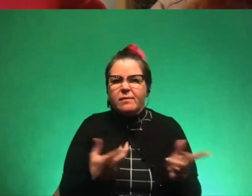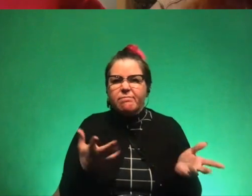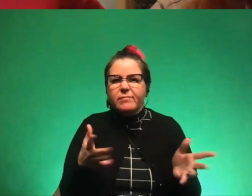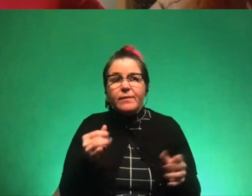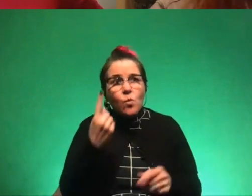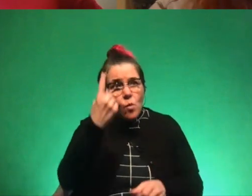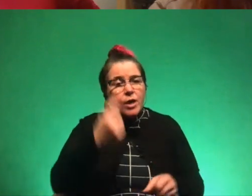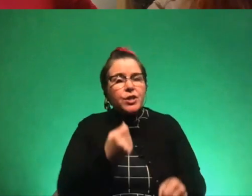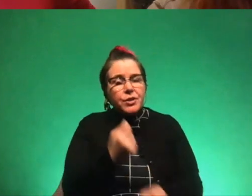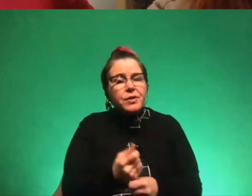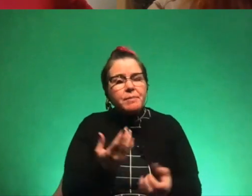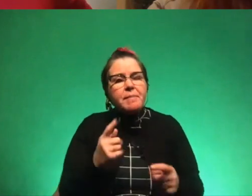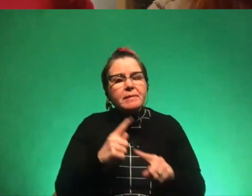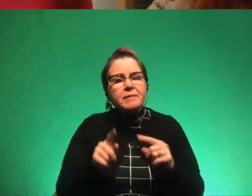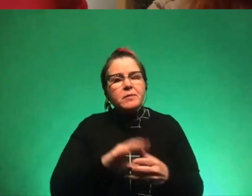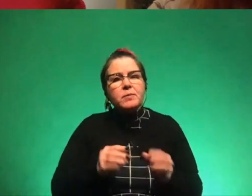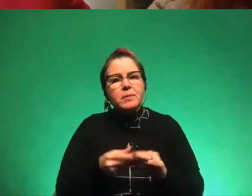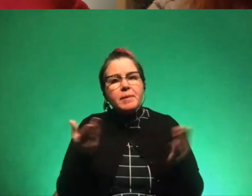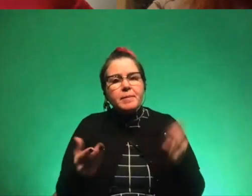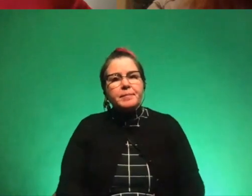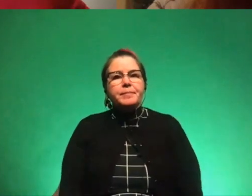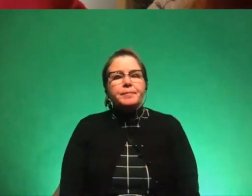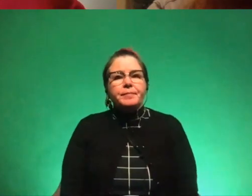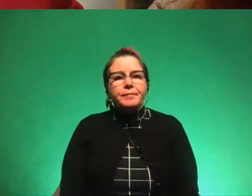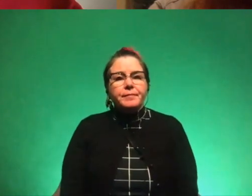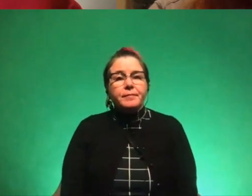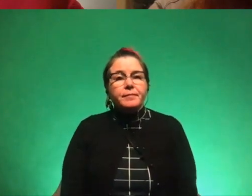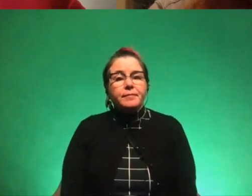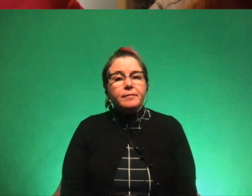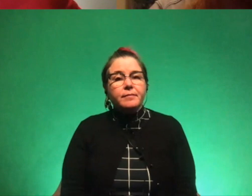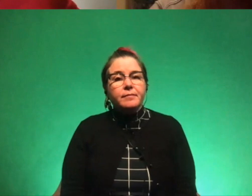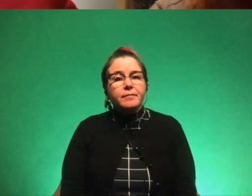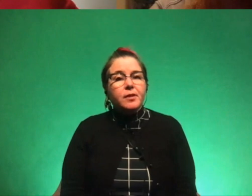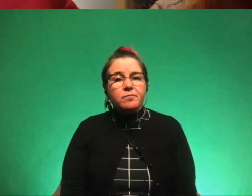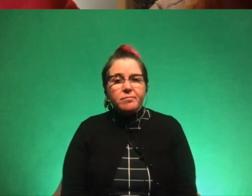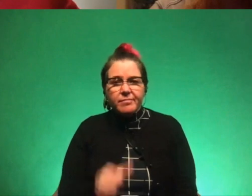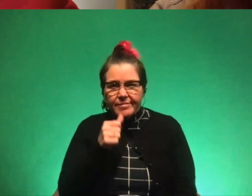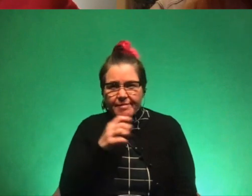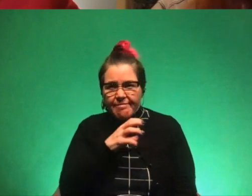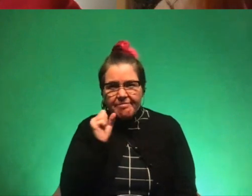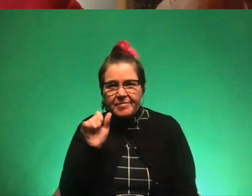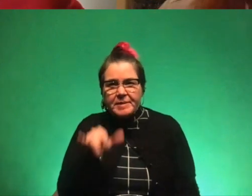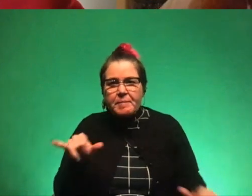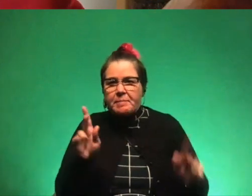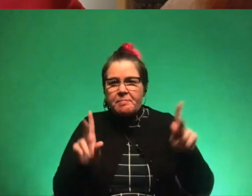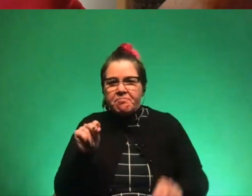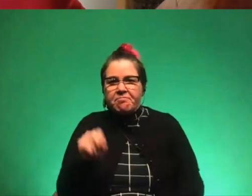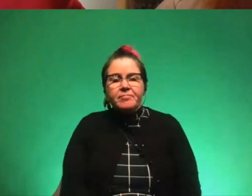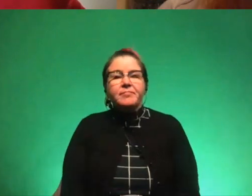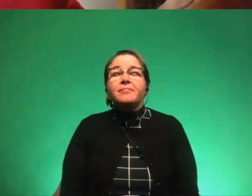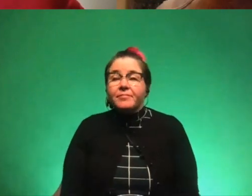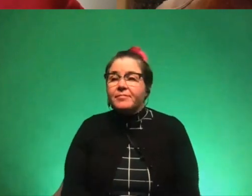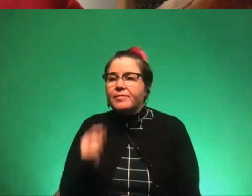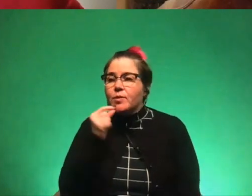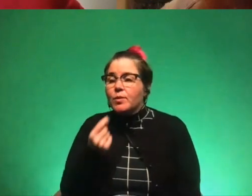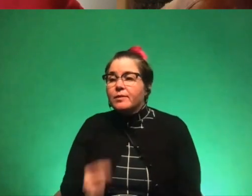a year, maybe that'd be a little bit different. But yeah, no, certainly not tired of seeing the same people. Cool,